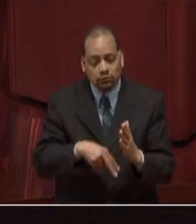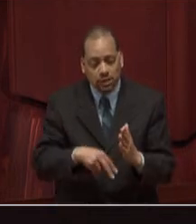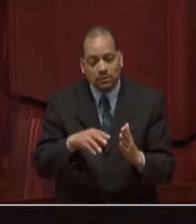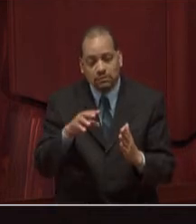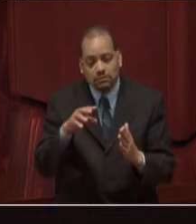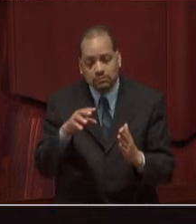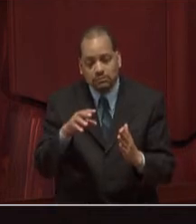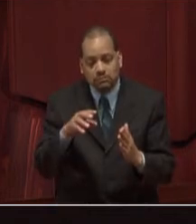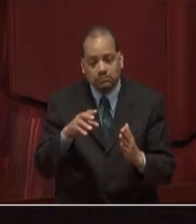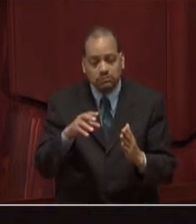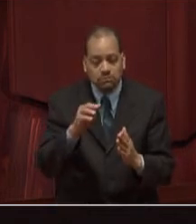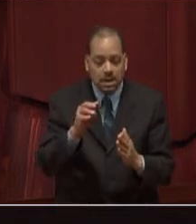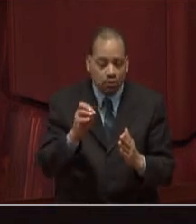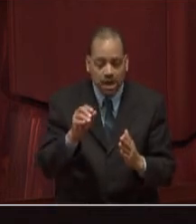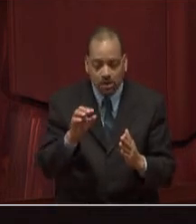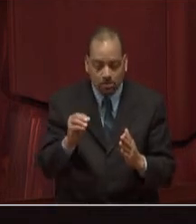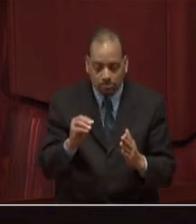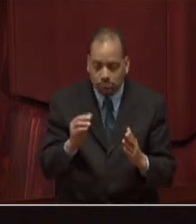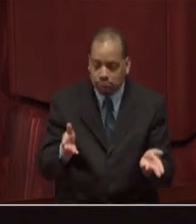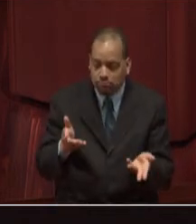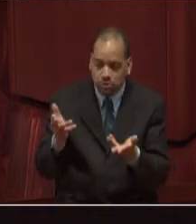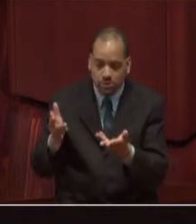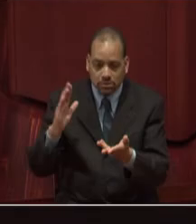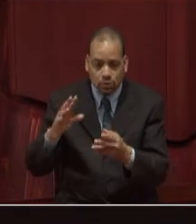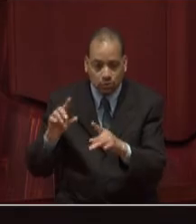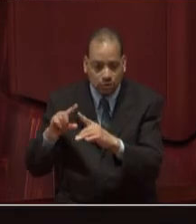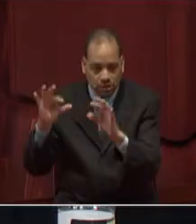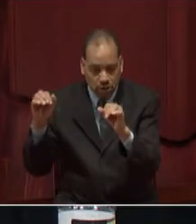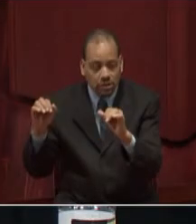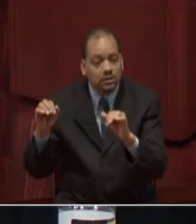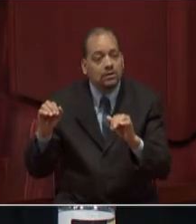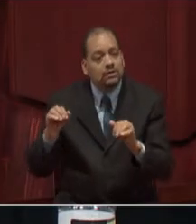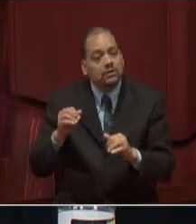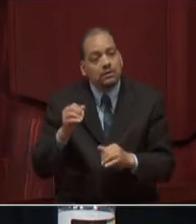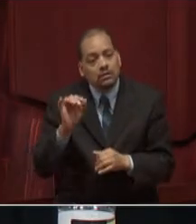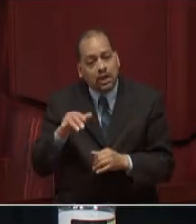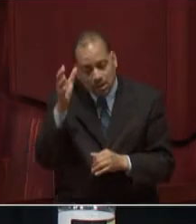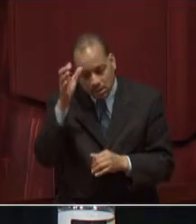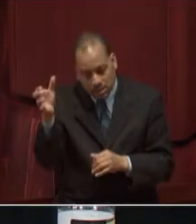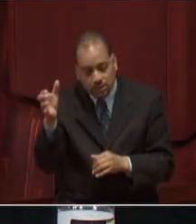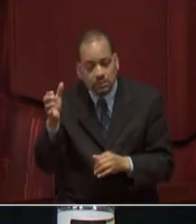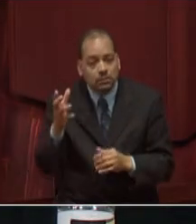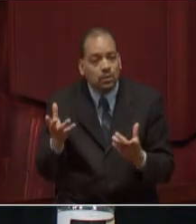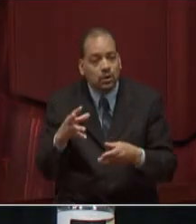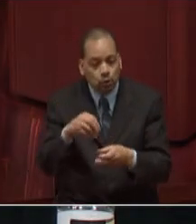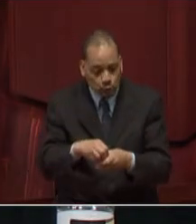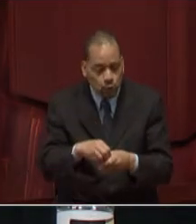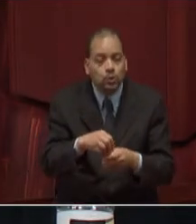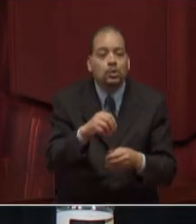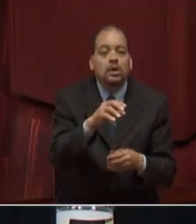to the president the concept of including what was then the United States Information Agency in the